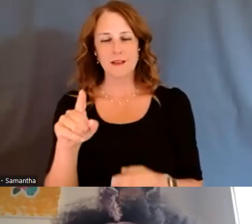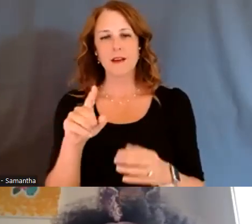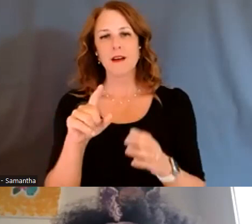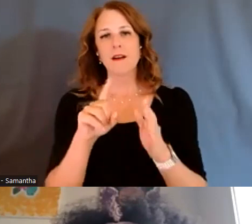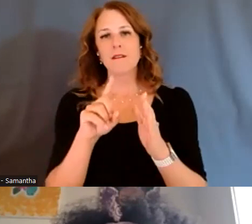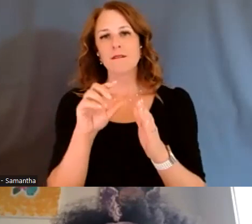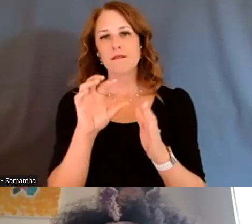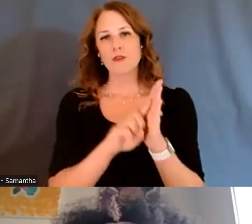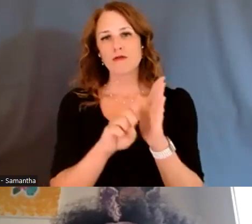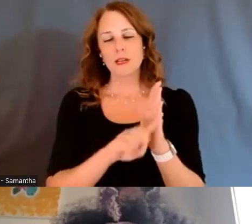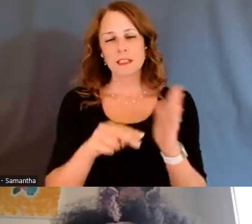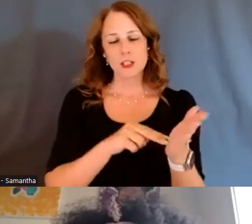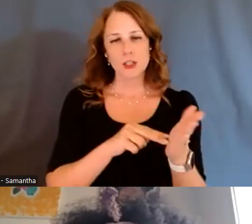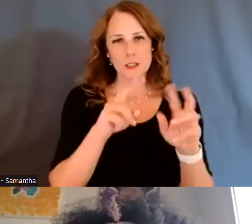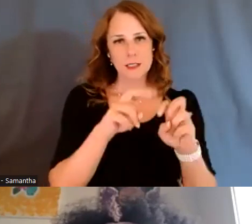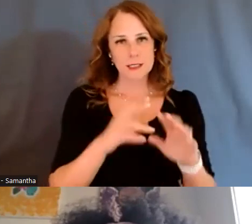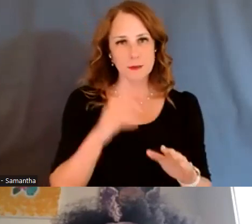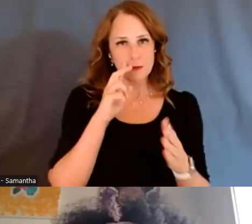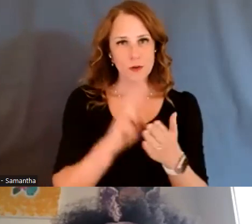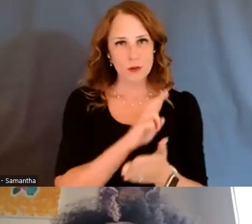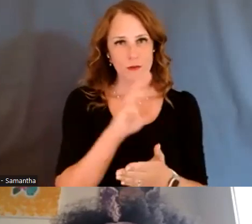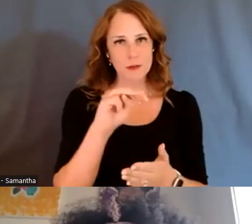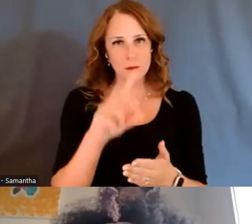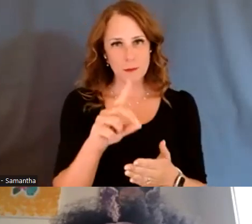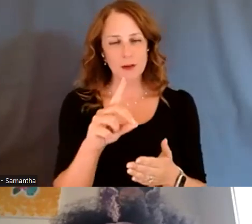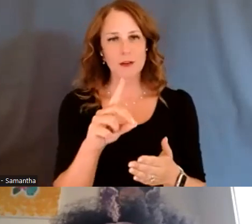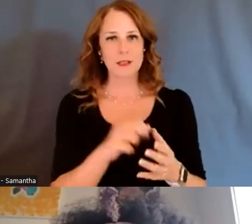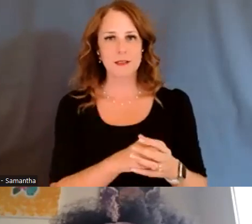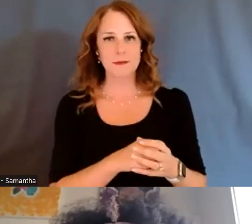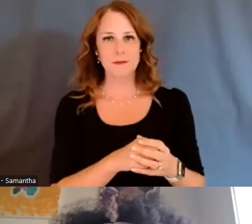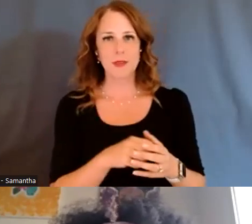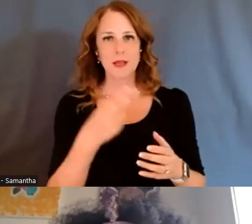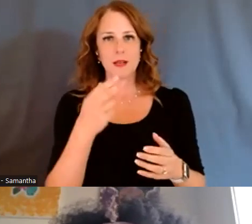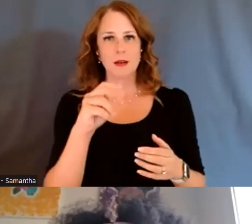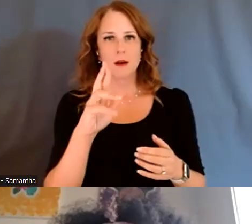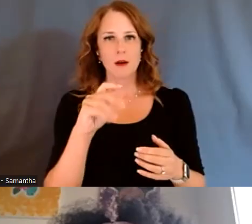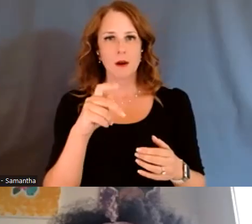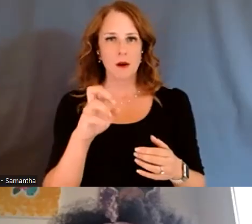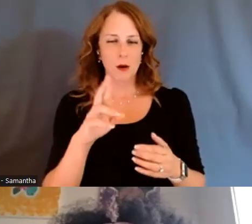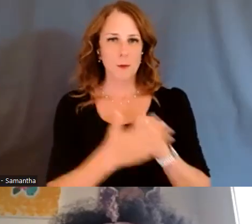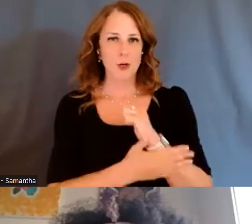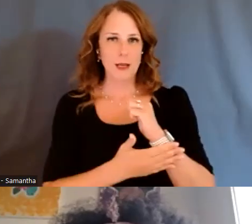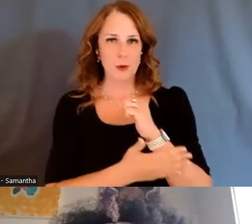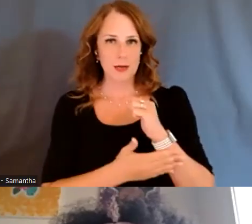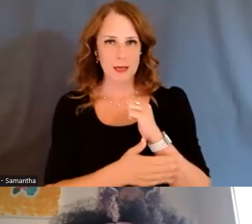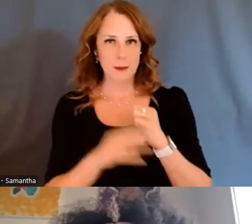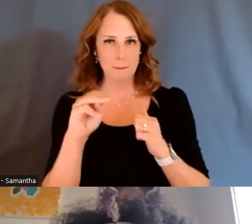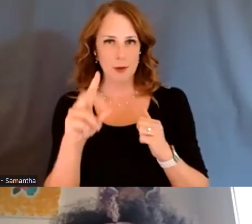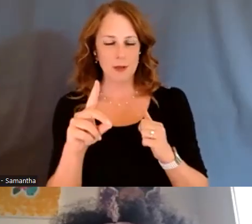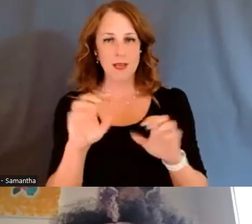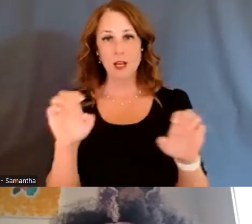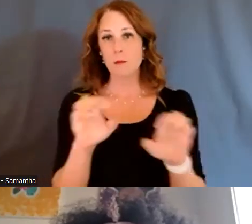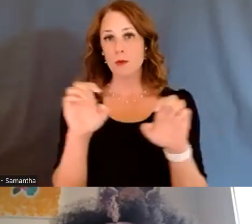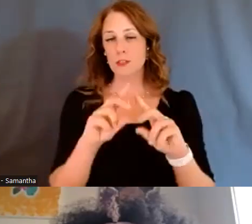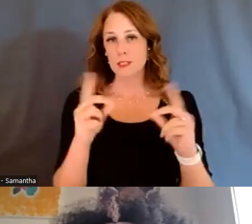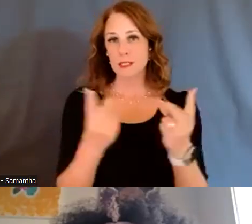examiner for the University of Maryland Upper Chesapeake Health in Harford County, Maryland. She has been an emergency department nurse